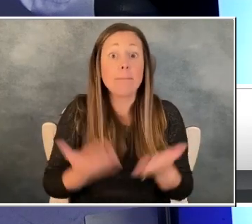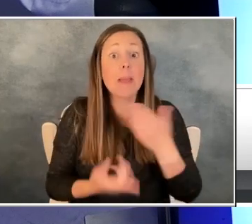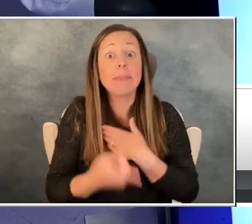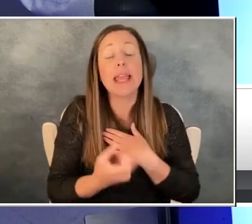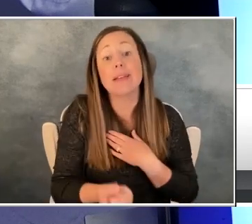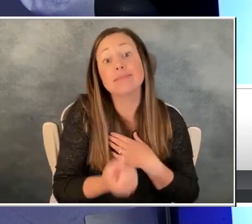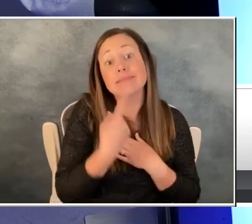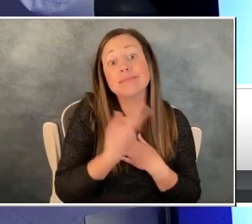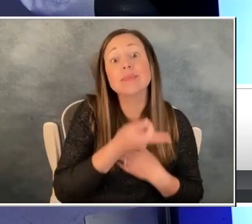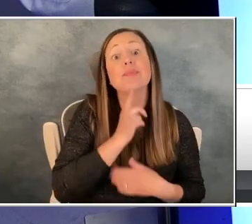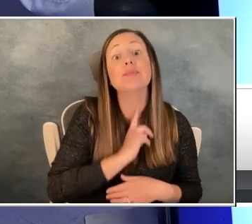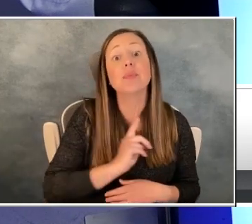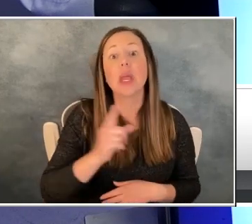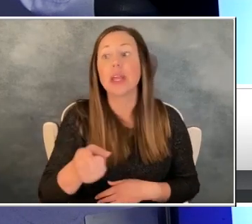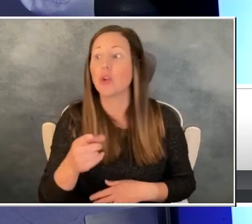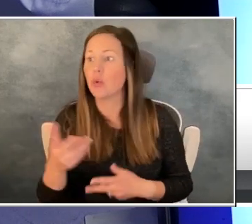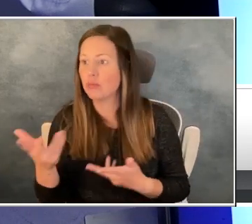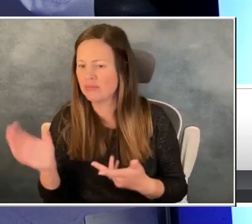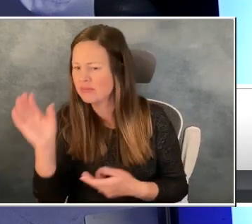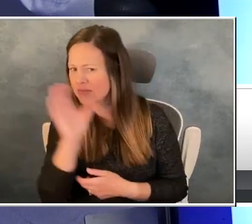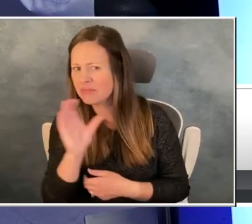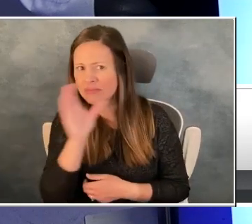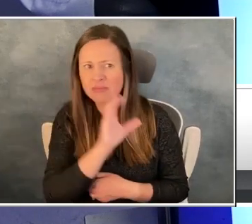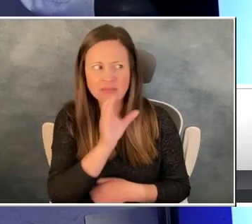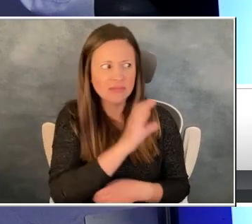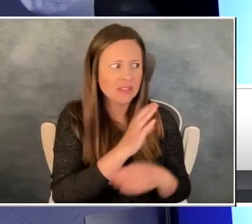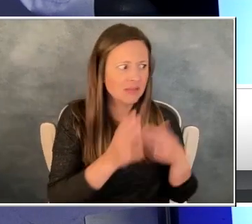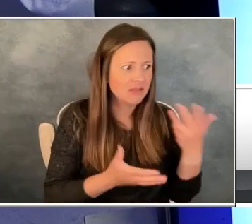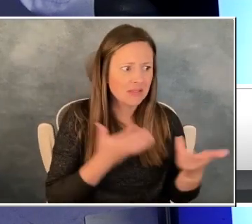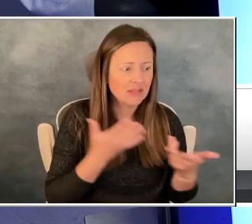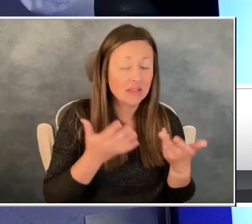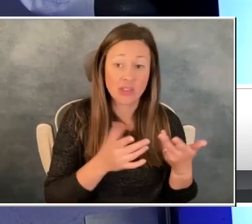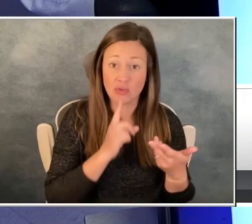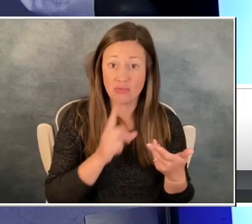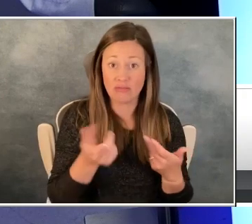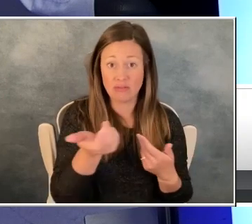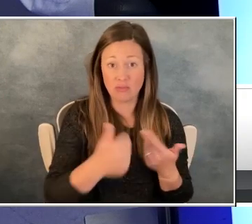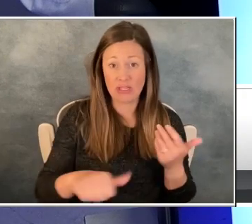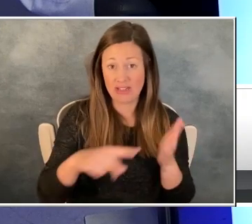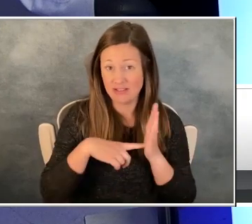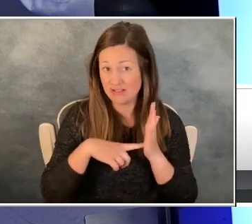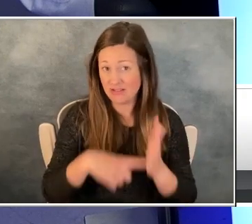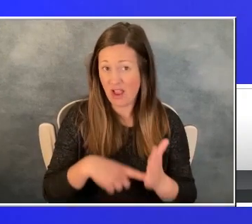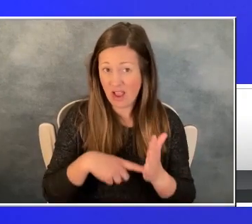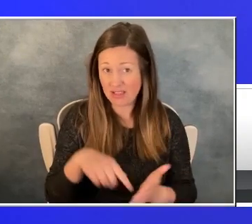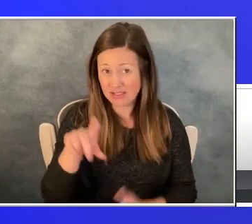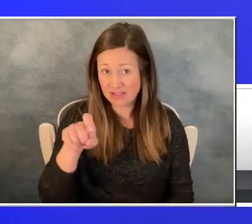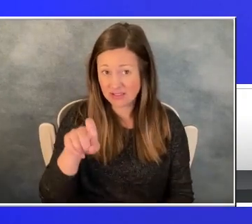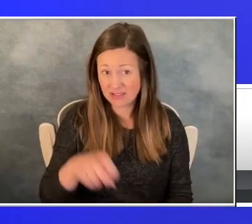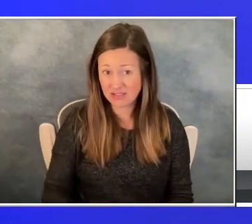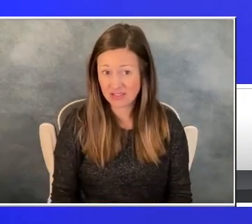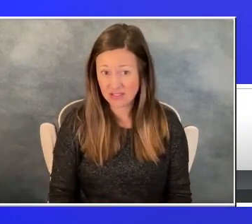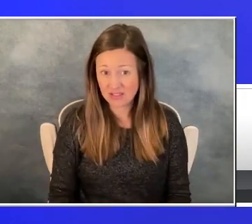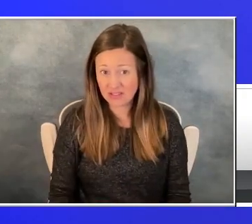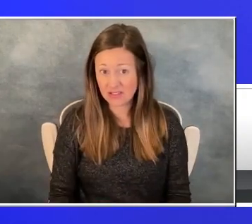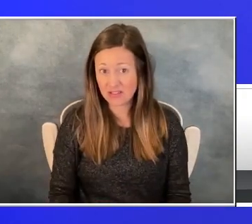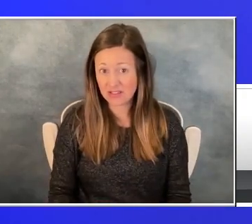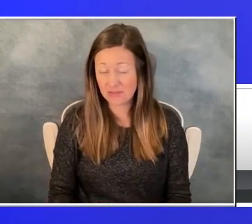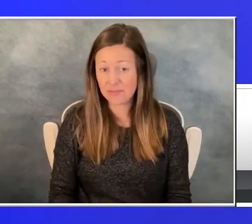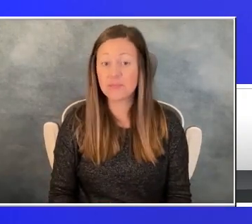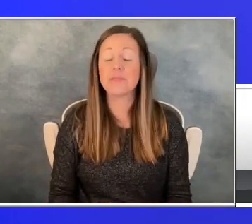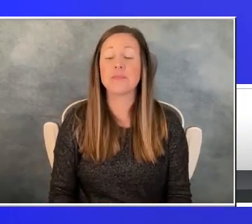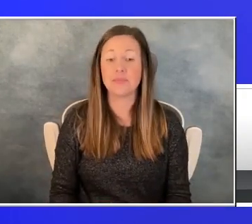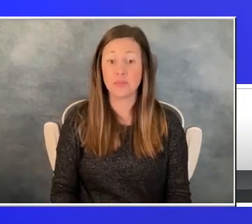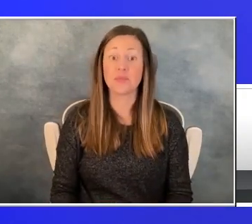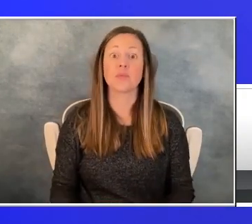it missing. They pull it out of a toy or something. So are there any signs that we can look for? Any immediate signs? So immediate